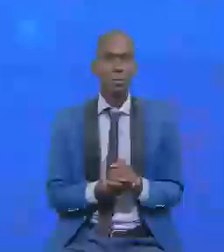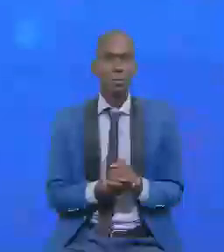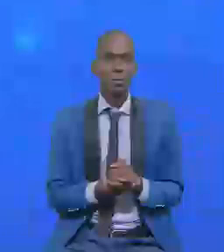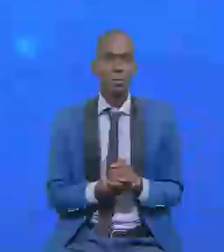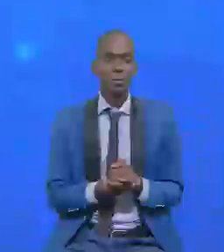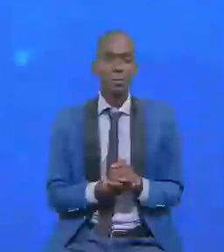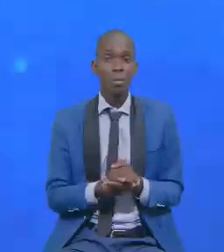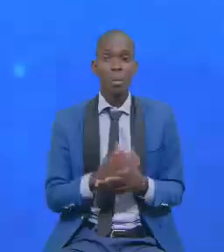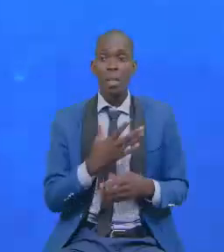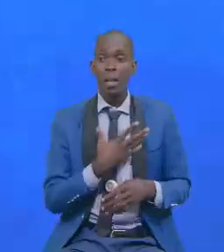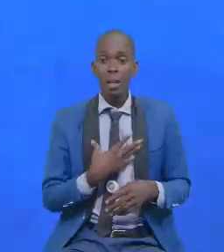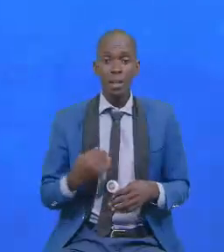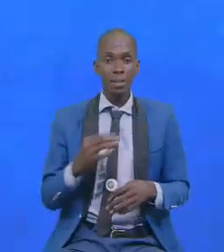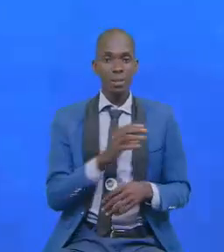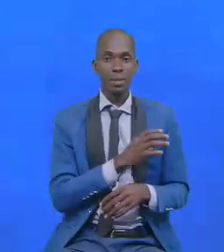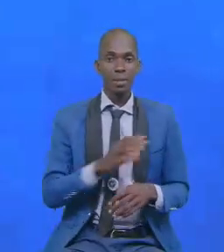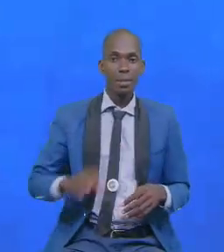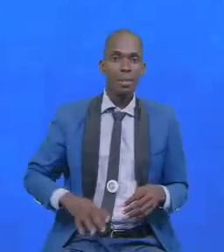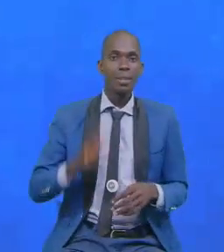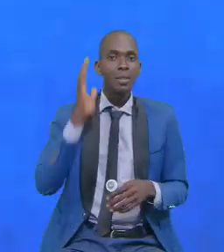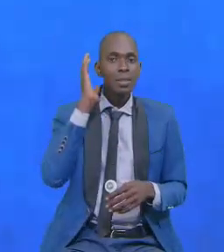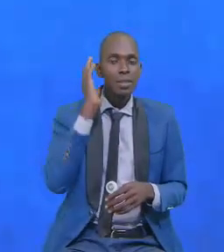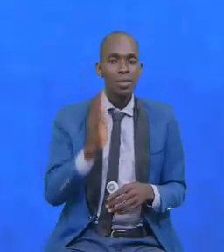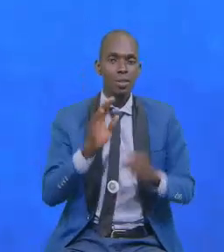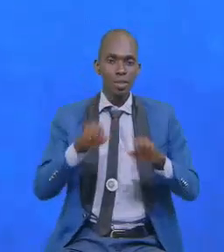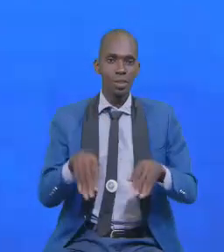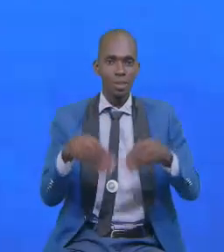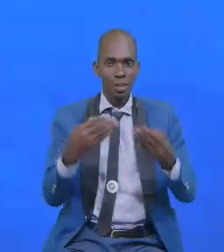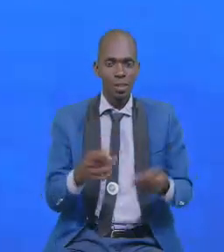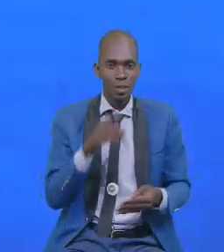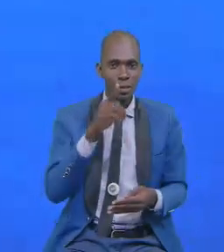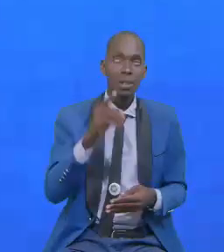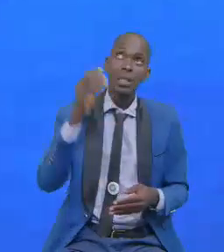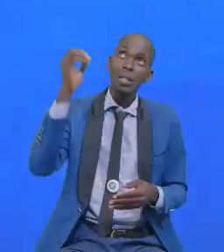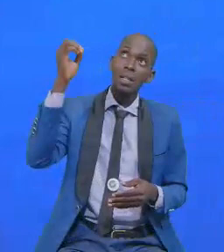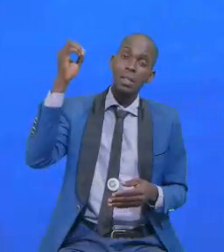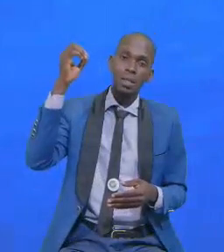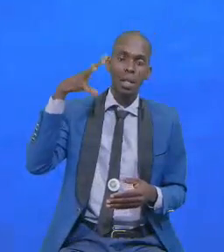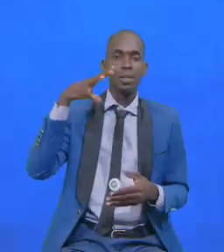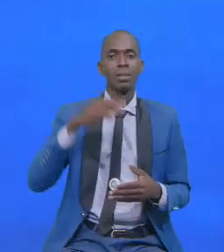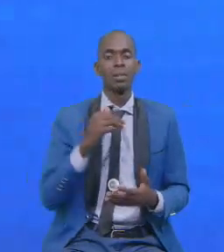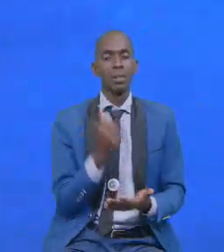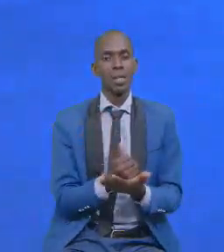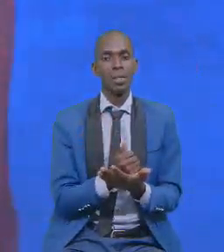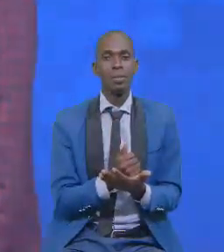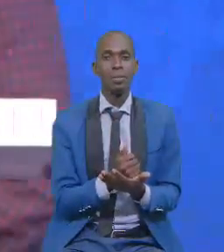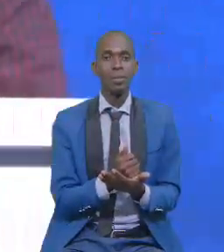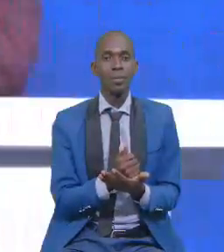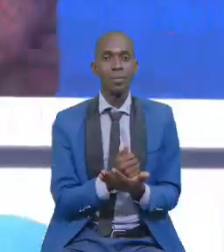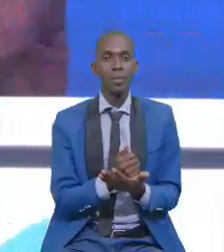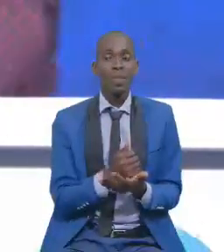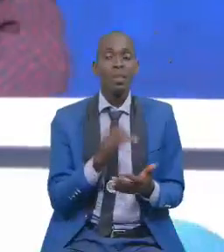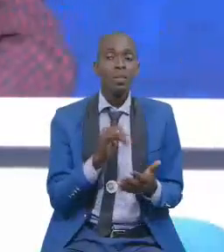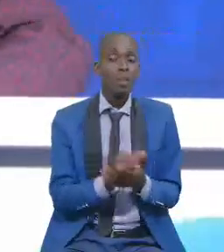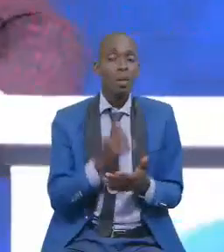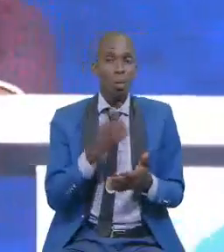And Christ shall give thee light. That was he said about the Gentiles,